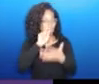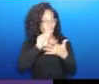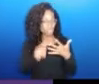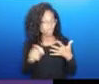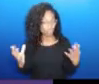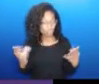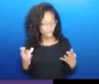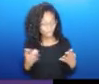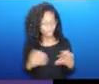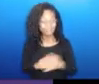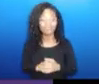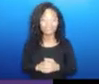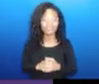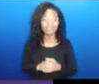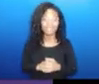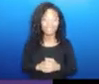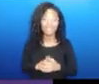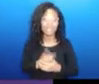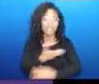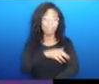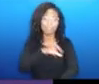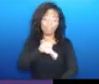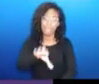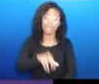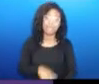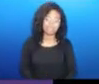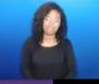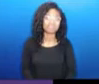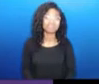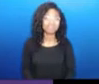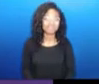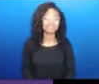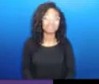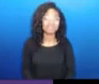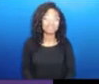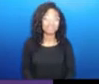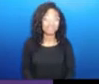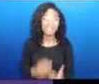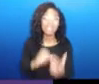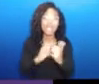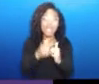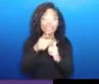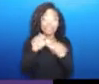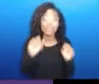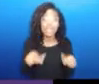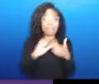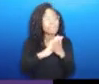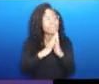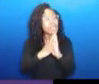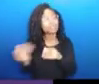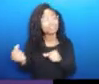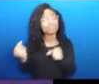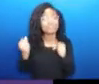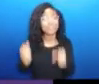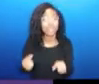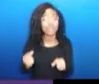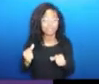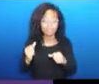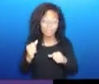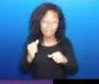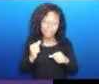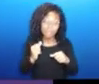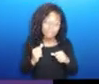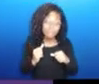is first empowerment. How you can become stronger to building